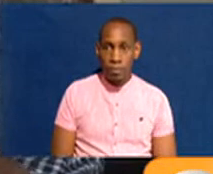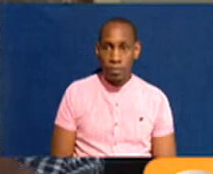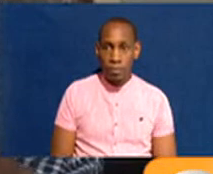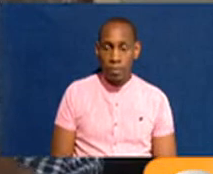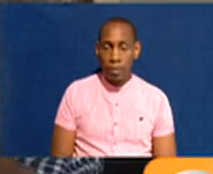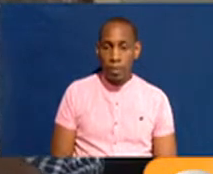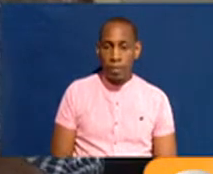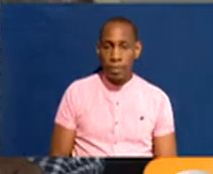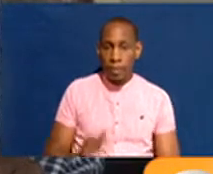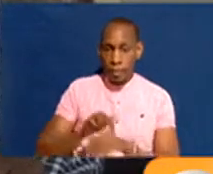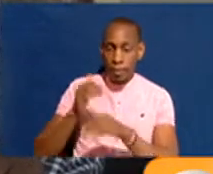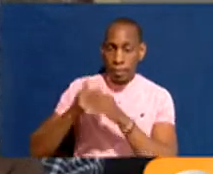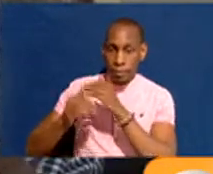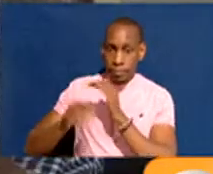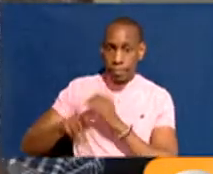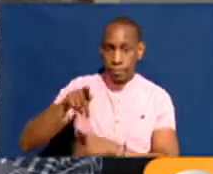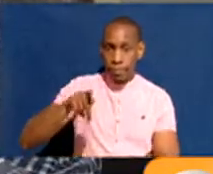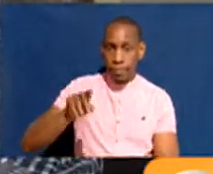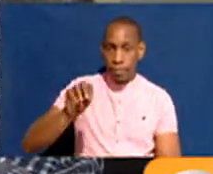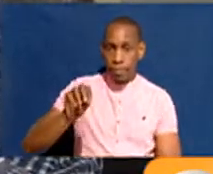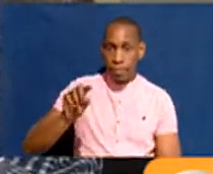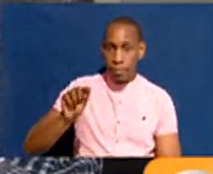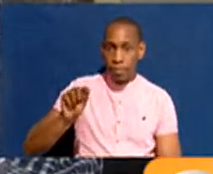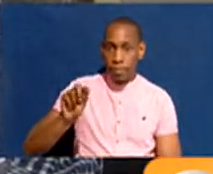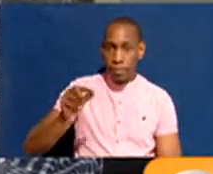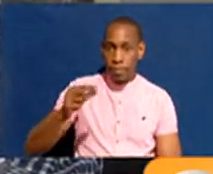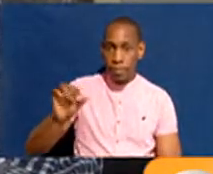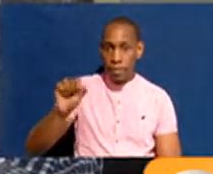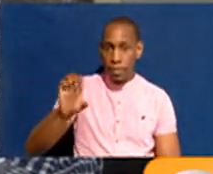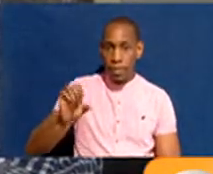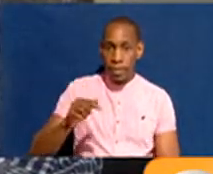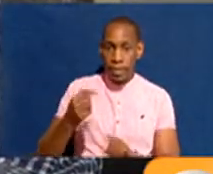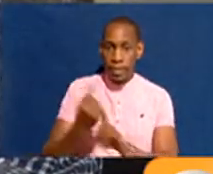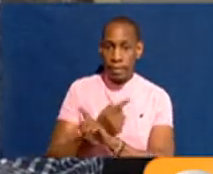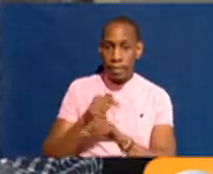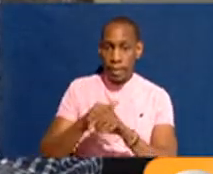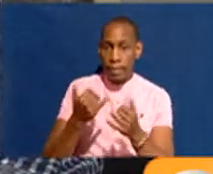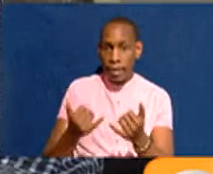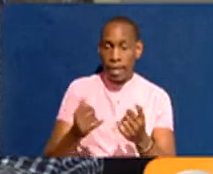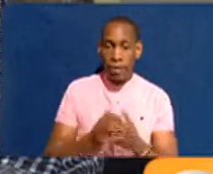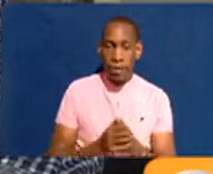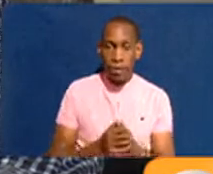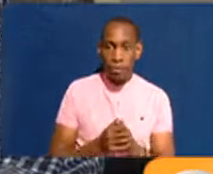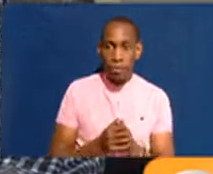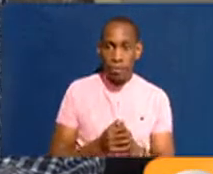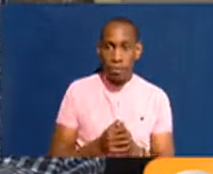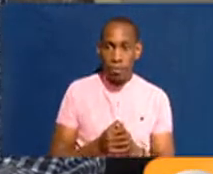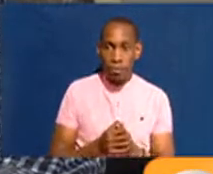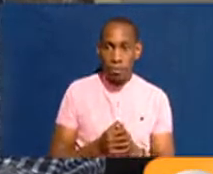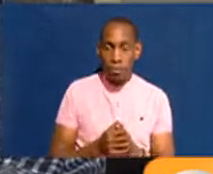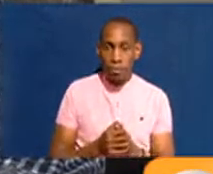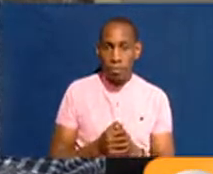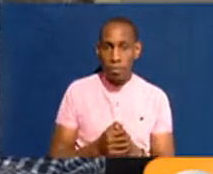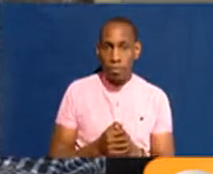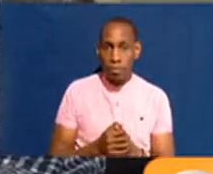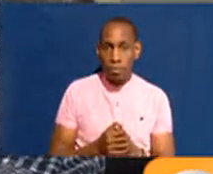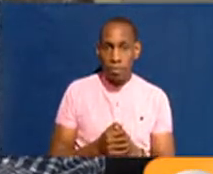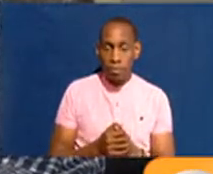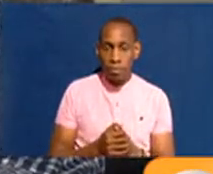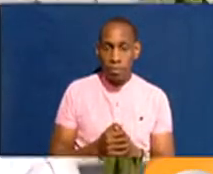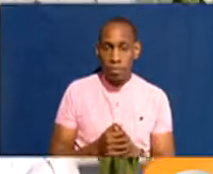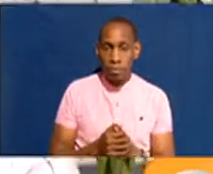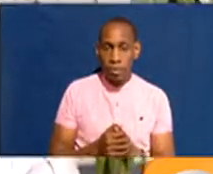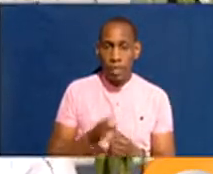time of the Portuguese, it was not where it is today. No, part of it has been taken by the